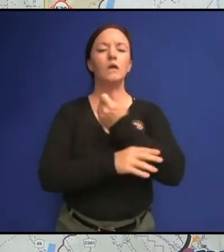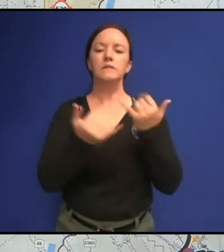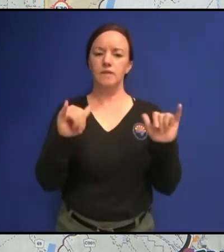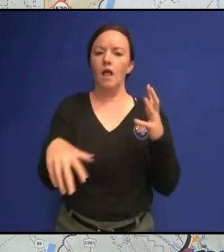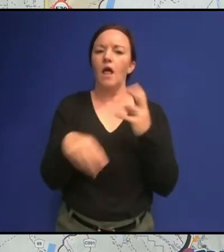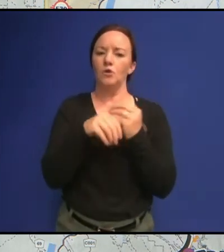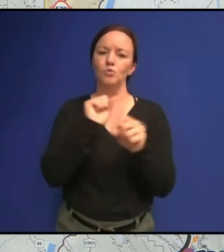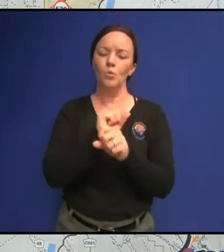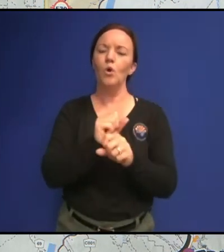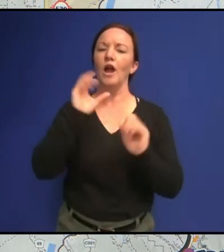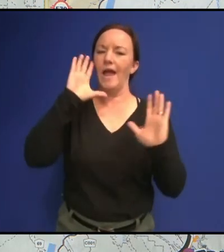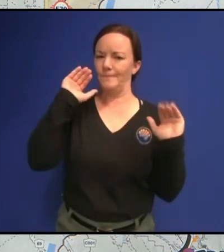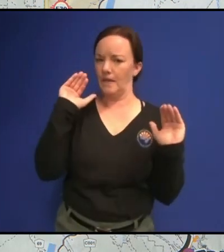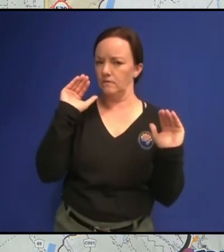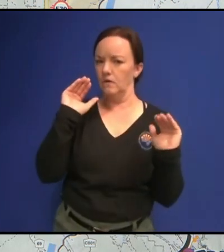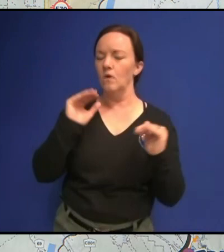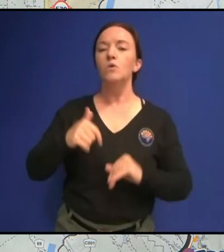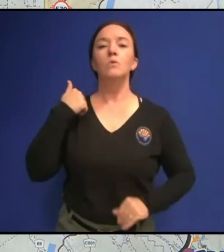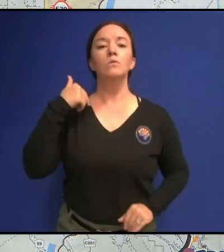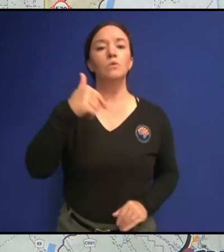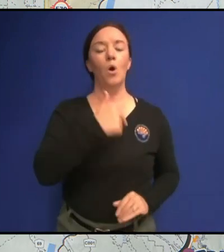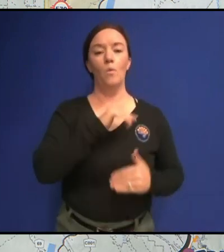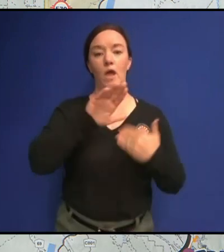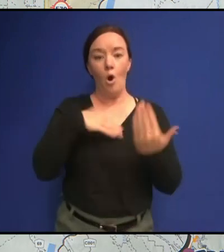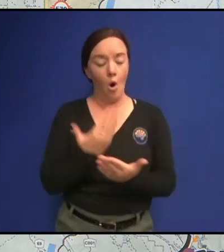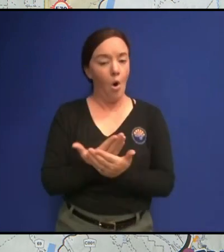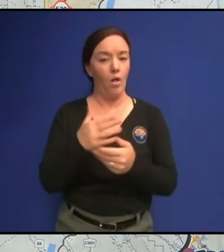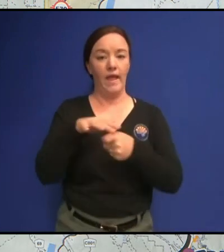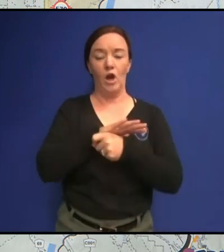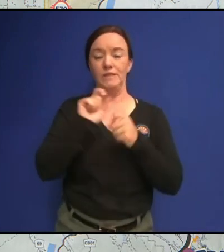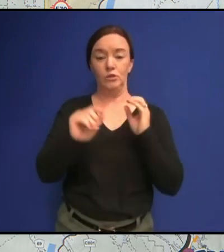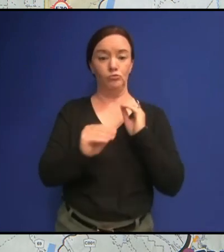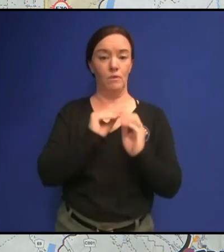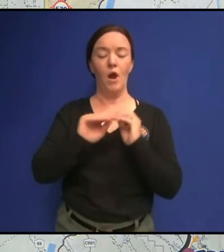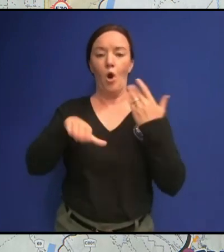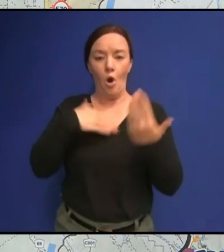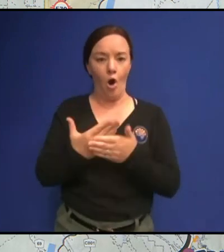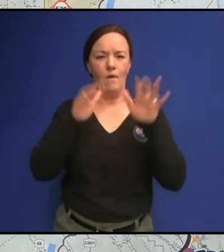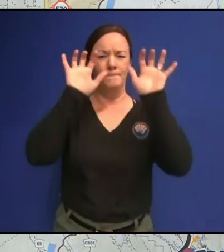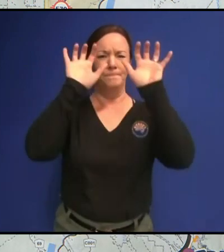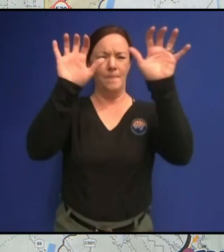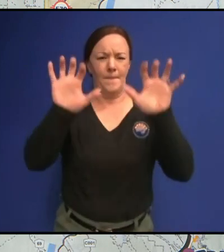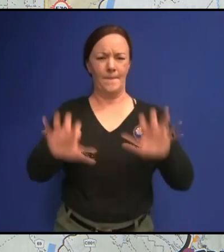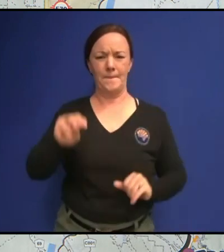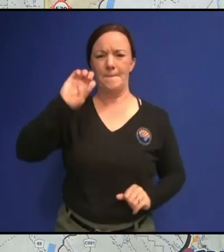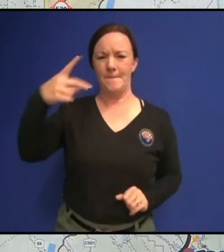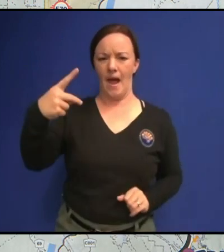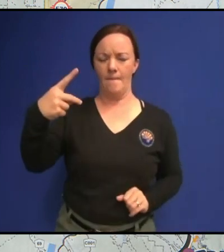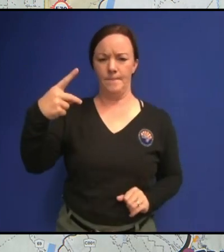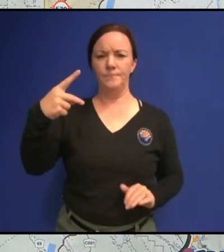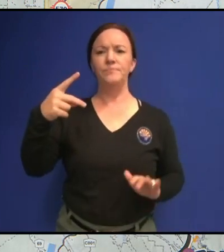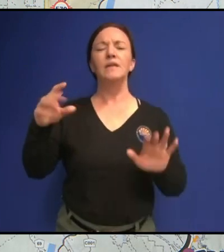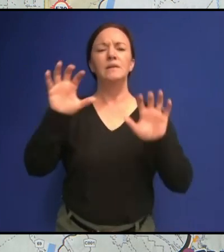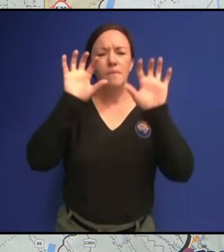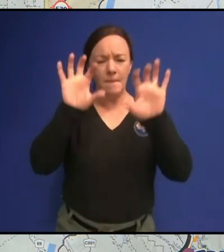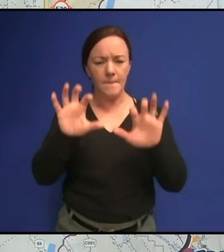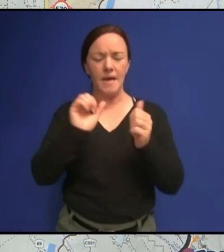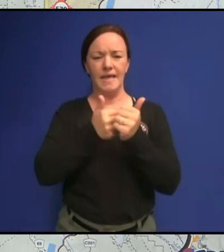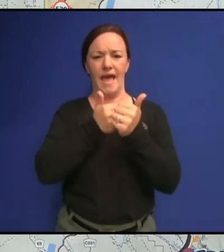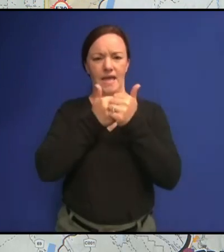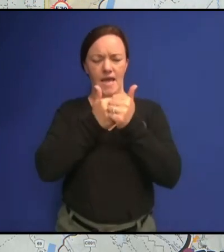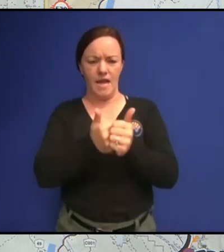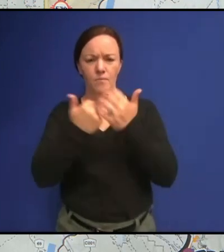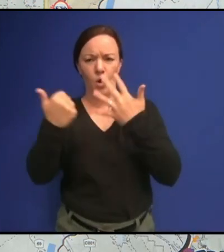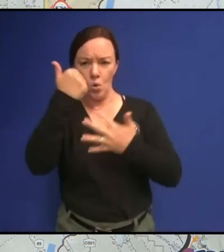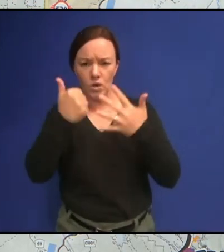and then we track it properly, we'll be able to say, hey, this is everything we got done. This is the stuff that's still outstanding. So then it can be picked up at a later